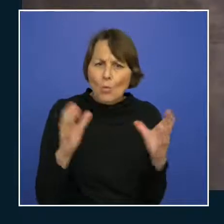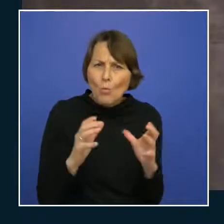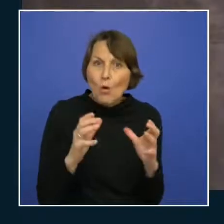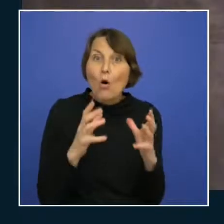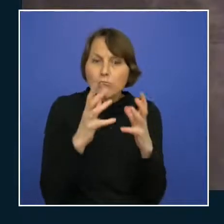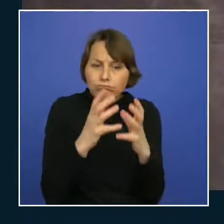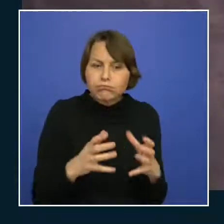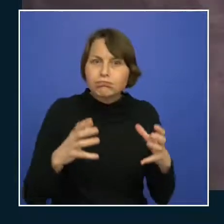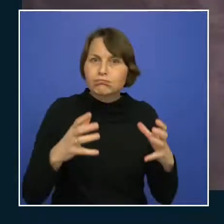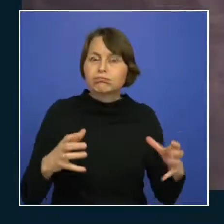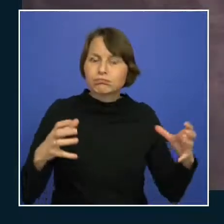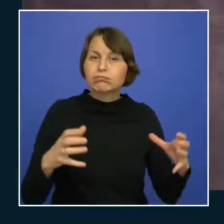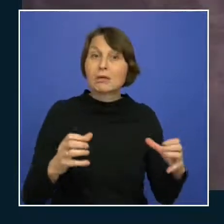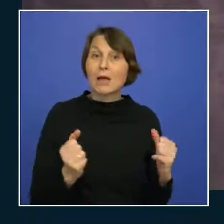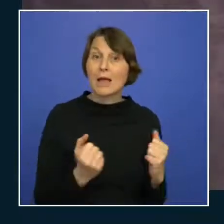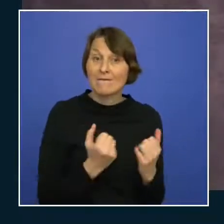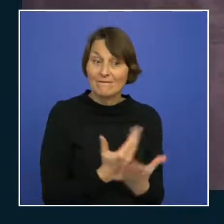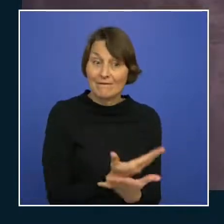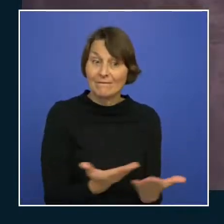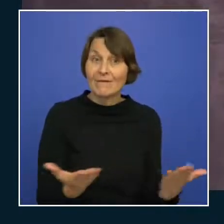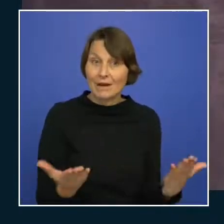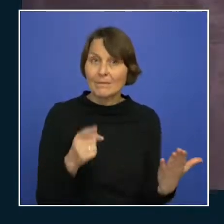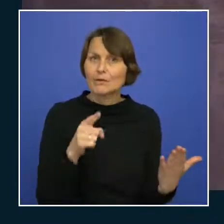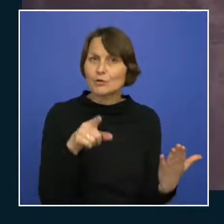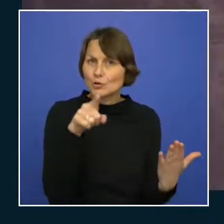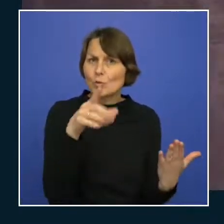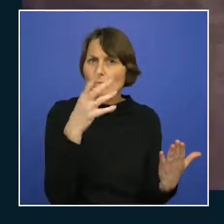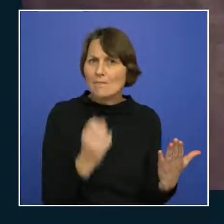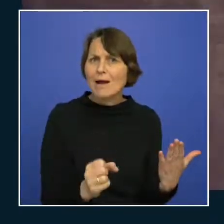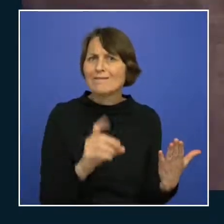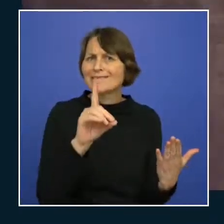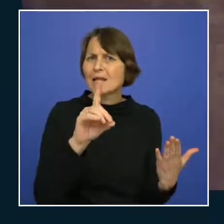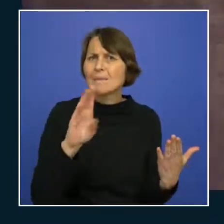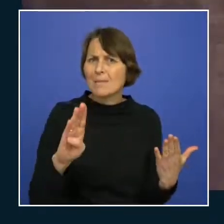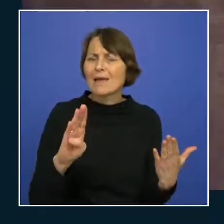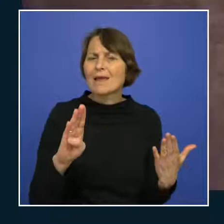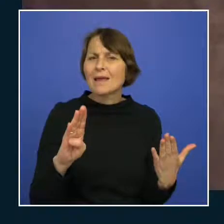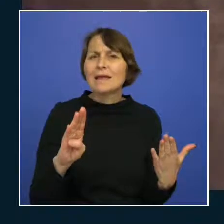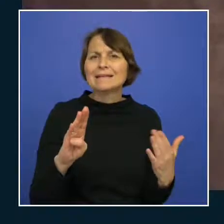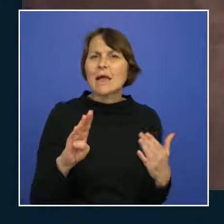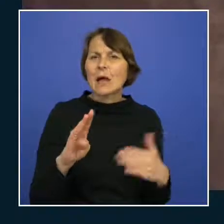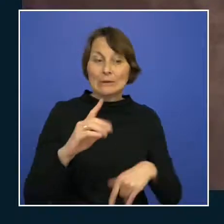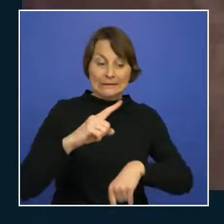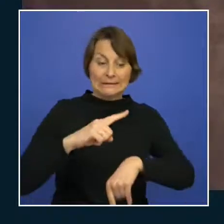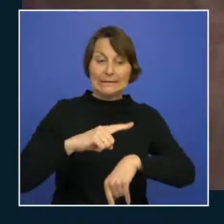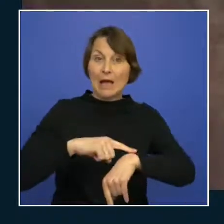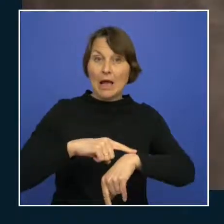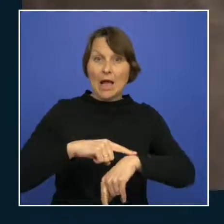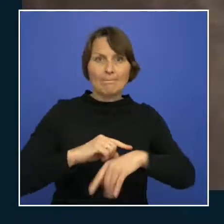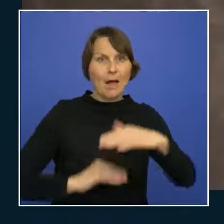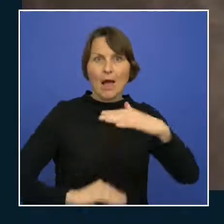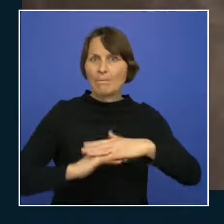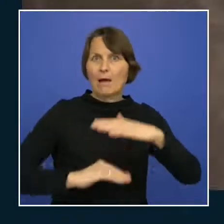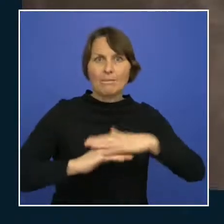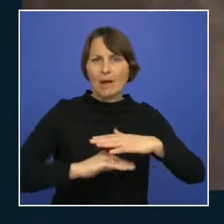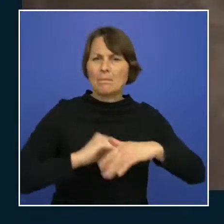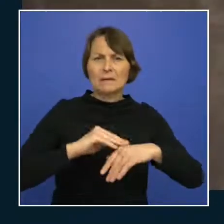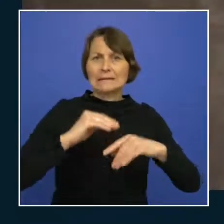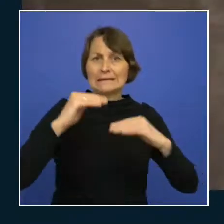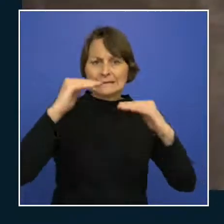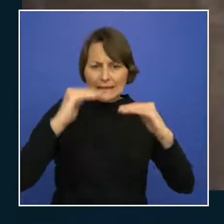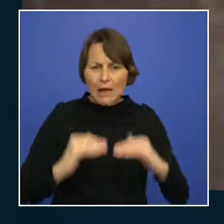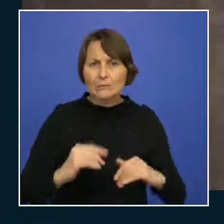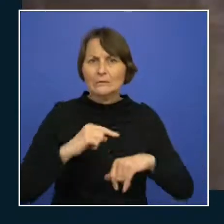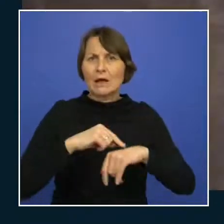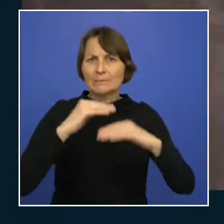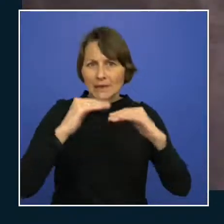make sure that your database has the least amount of downtimes as possible. So no matter the amount of traffic